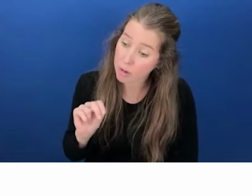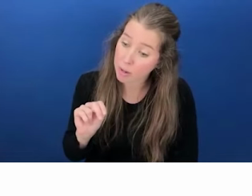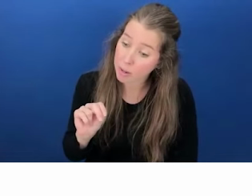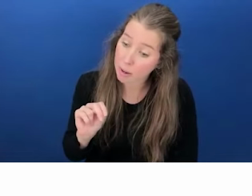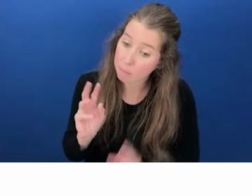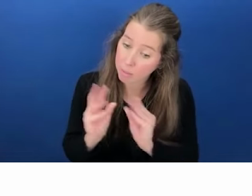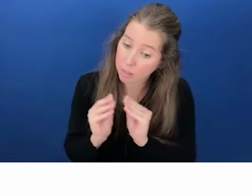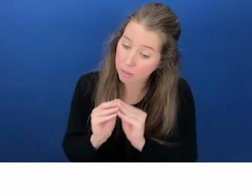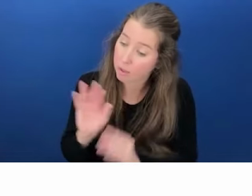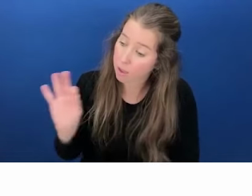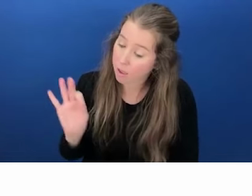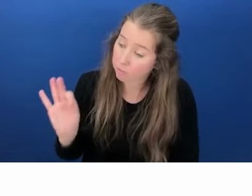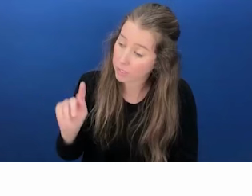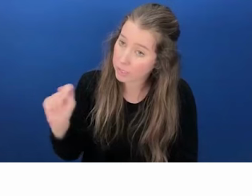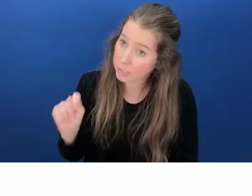FTA,